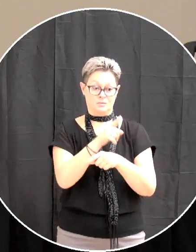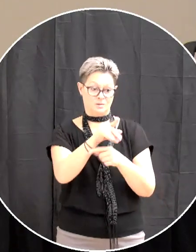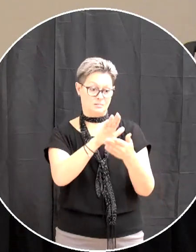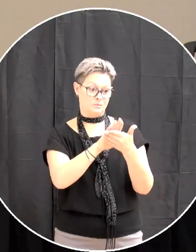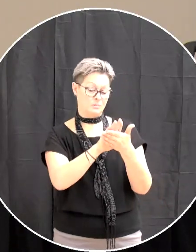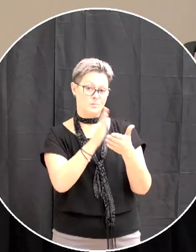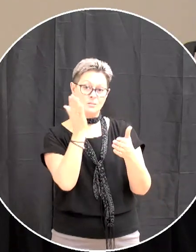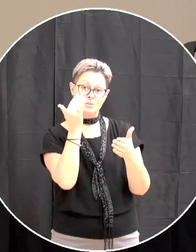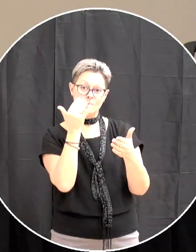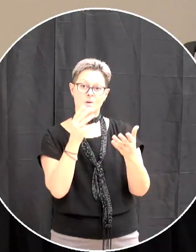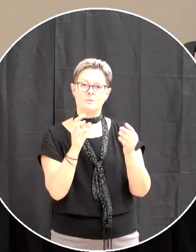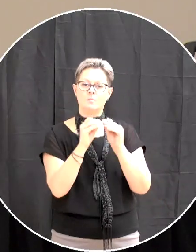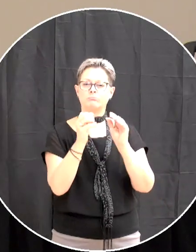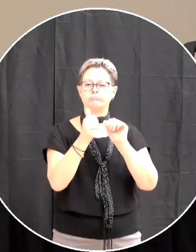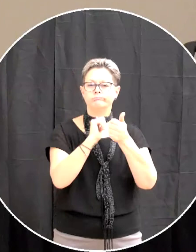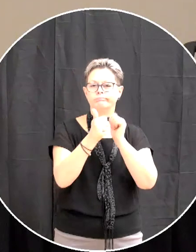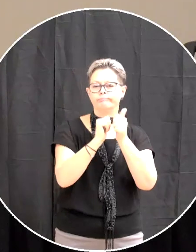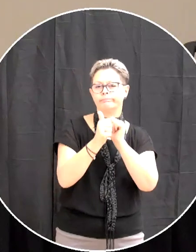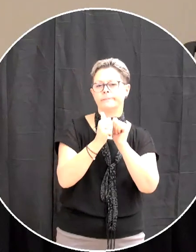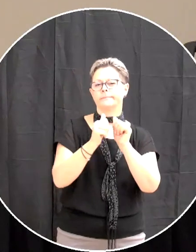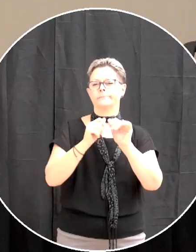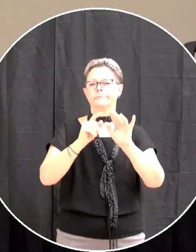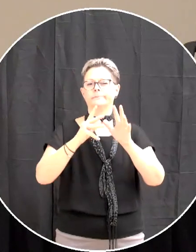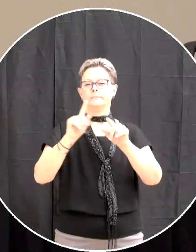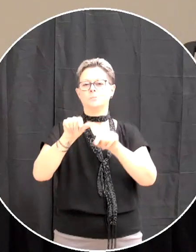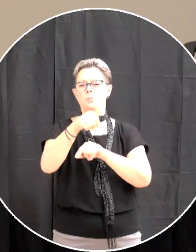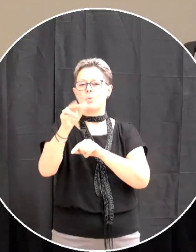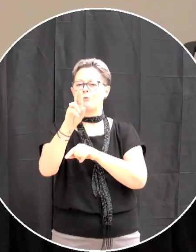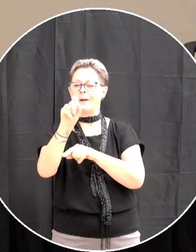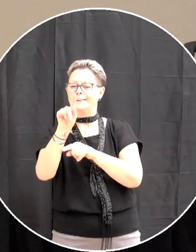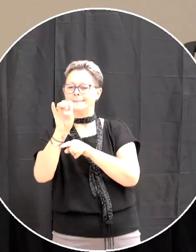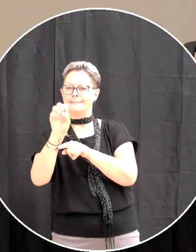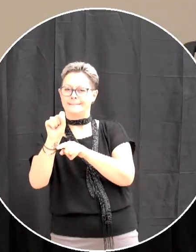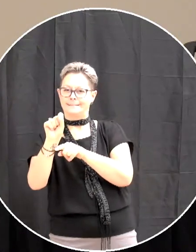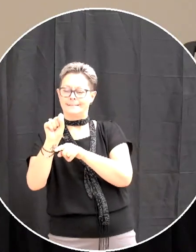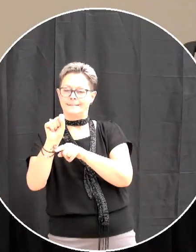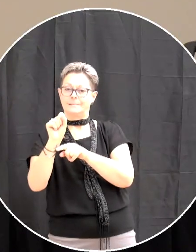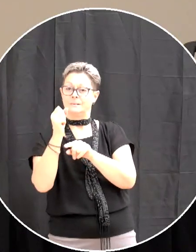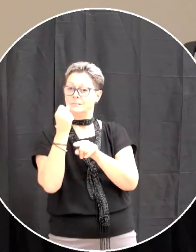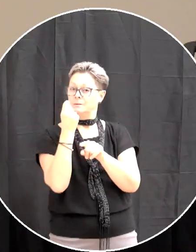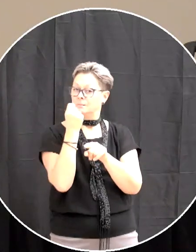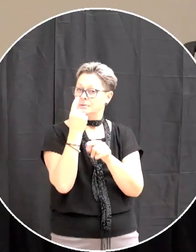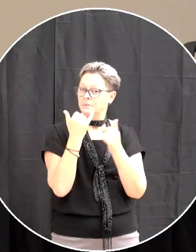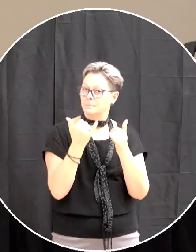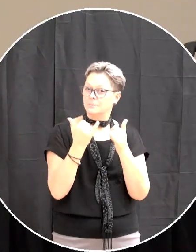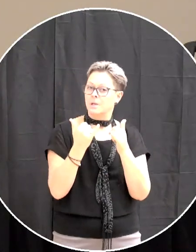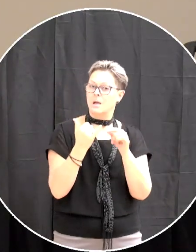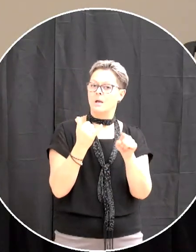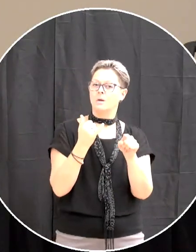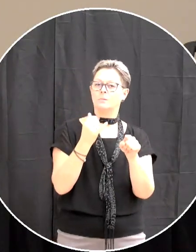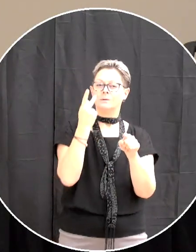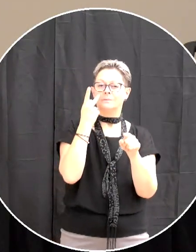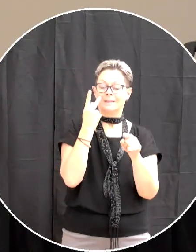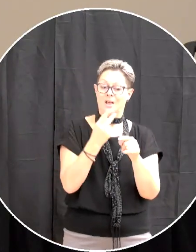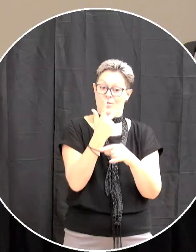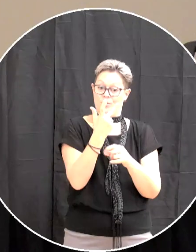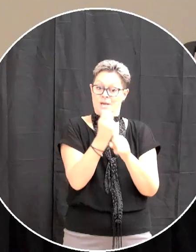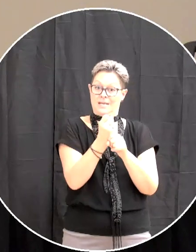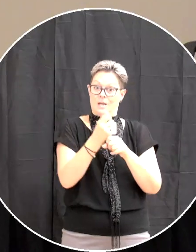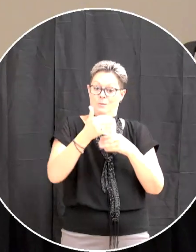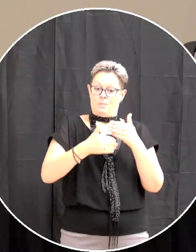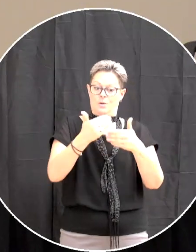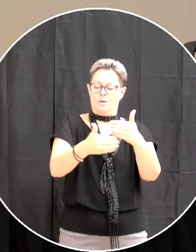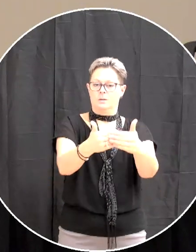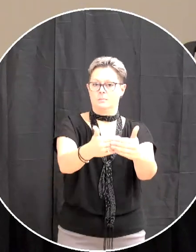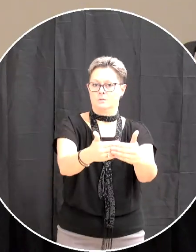the, say, the commercial rates. But we've actually stepped back on this a little bit and sort of phasing in over a 3-year period as opposed to sort of hitting them all at once. So